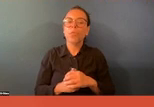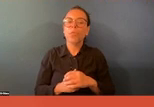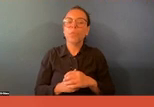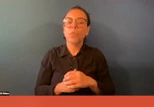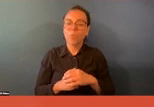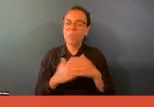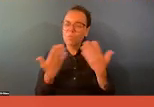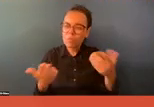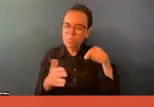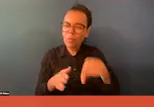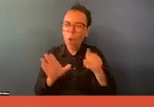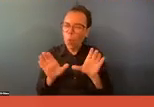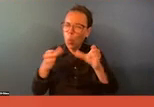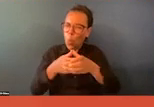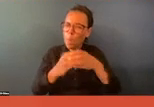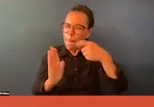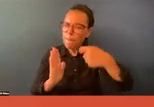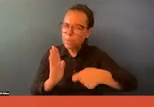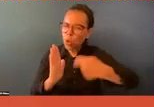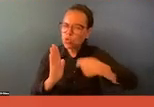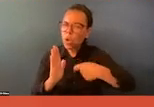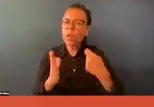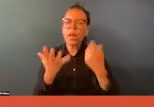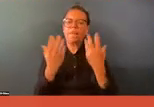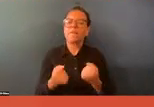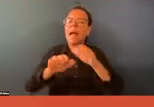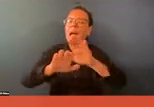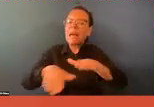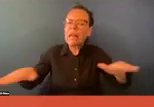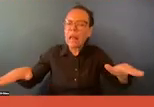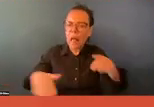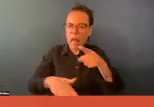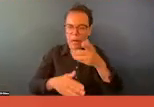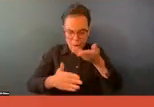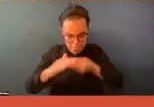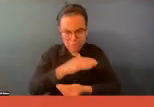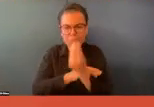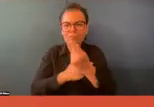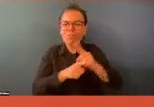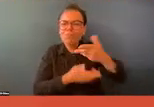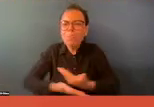Healthy Mother, Healthy Baby seeks to transform maternal, newborn, and child health and